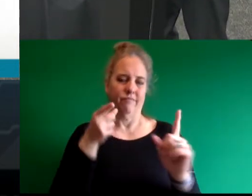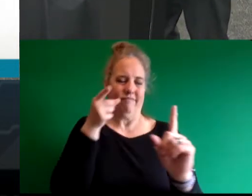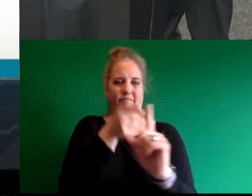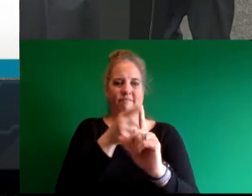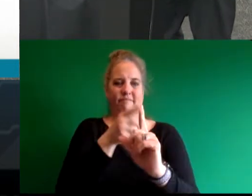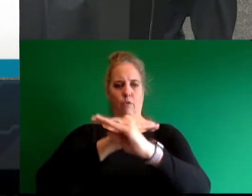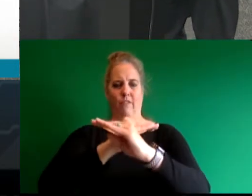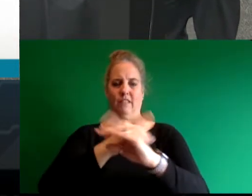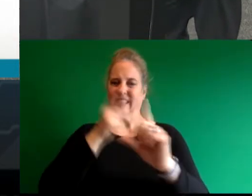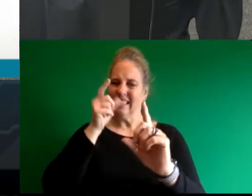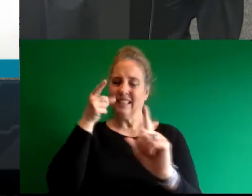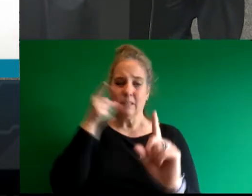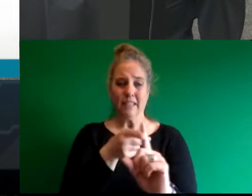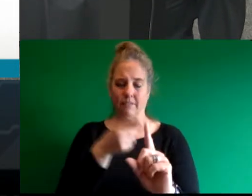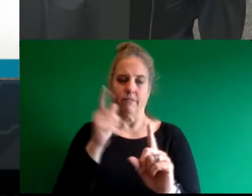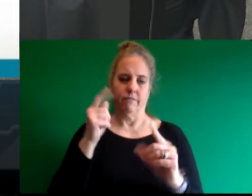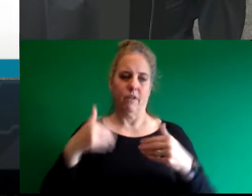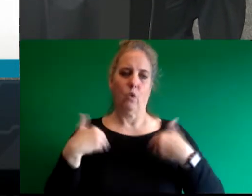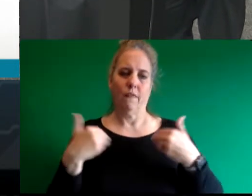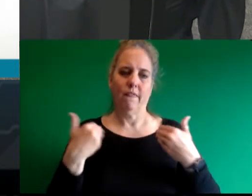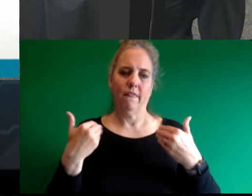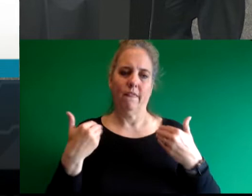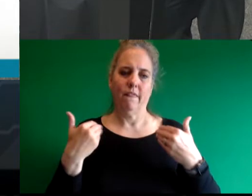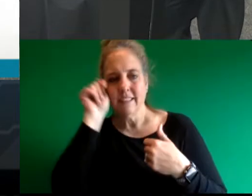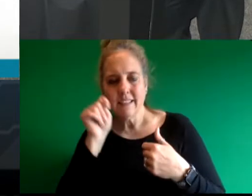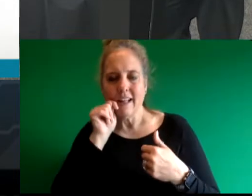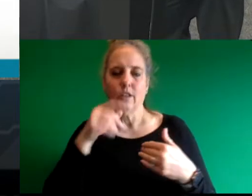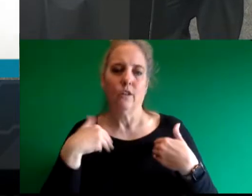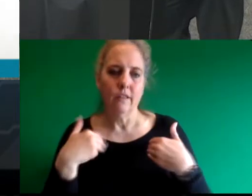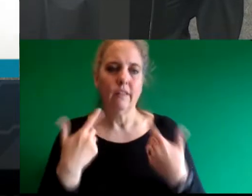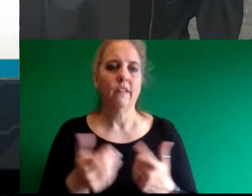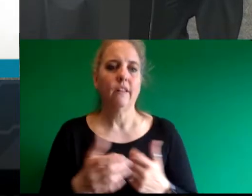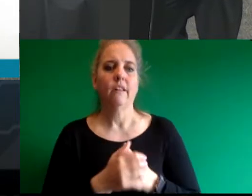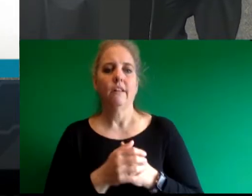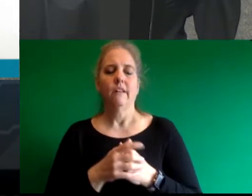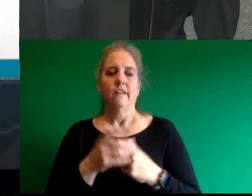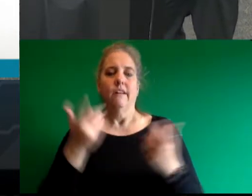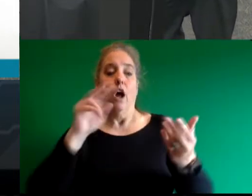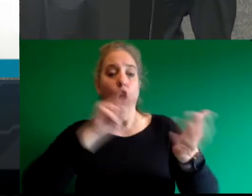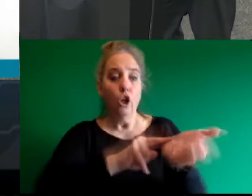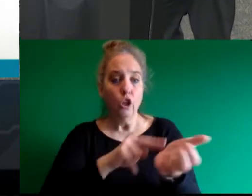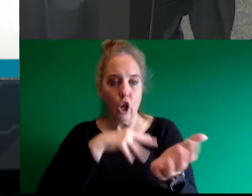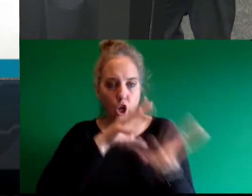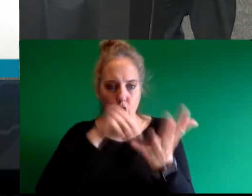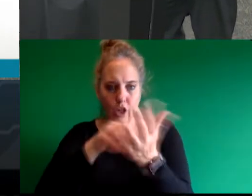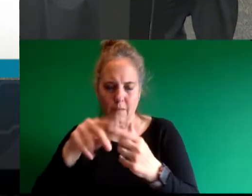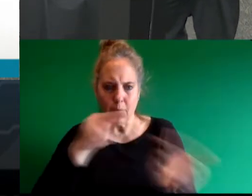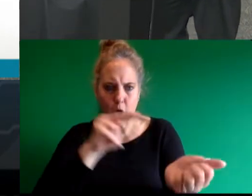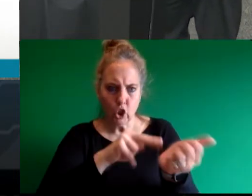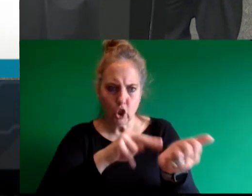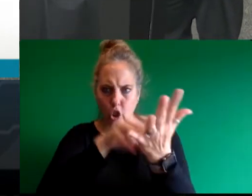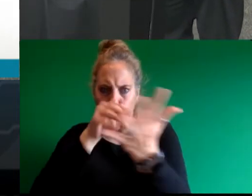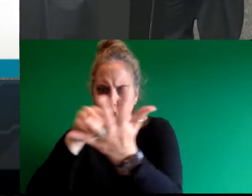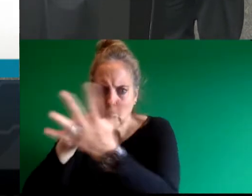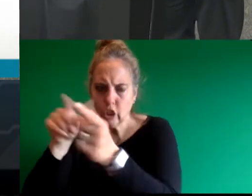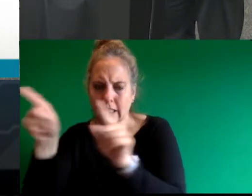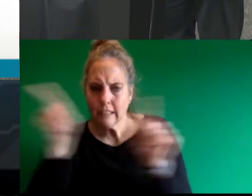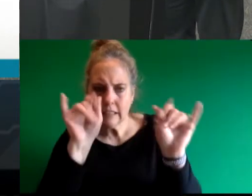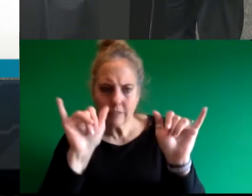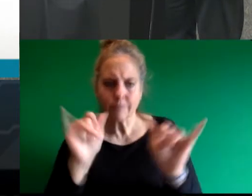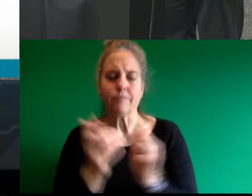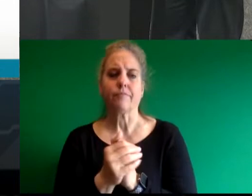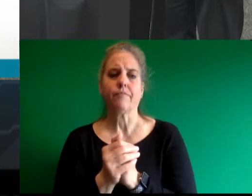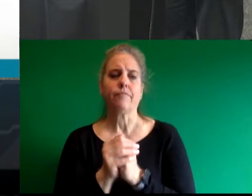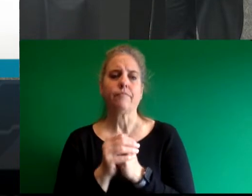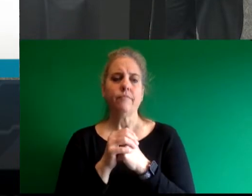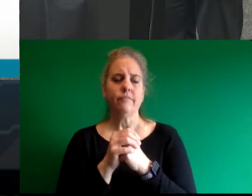our nurses. They're out in the community, and they're talking about resilience, and they're talking about access to services. And so